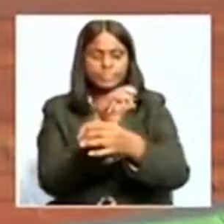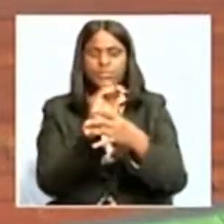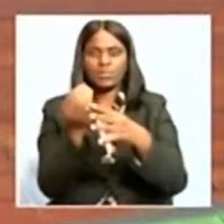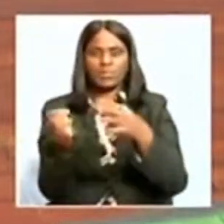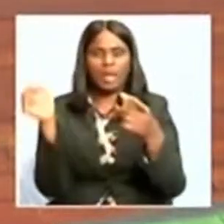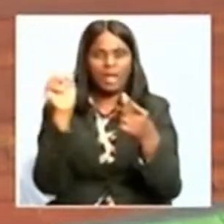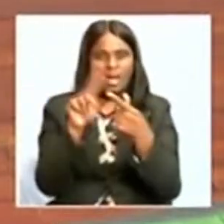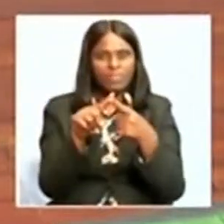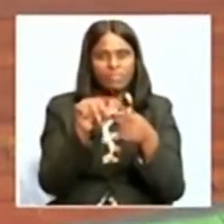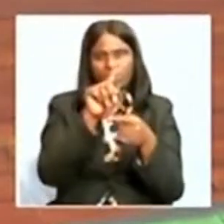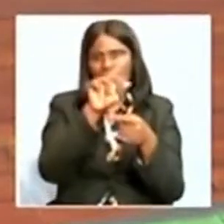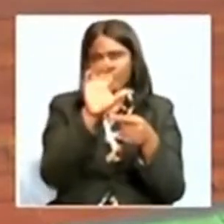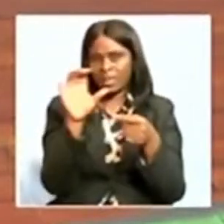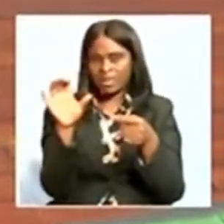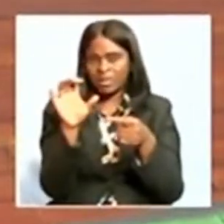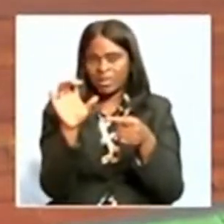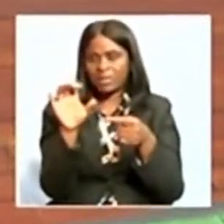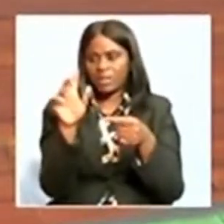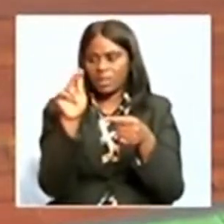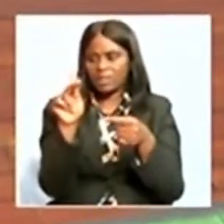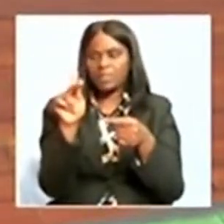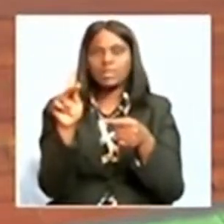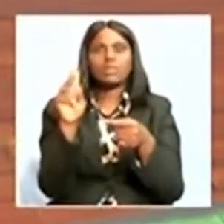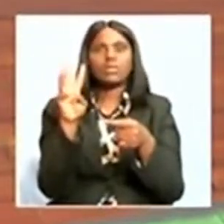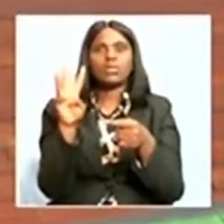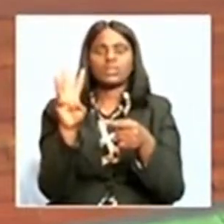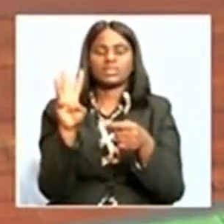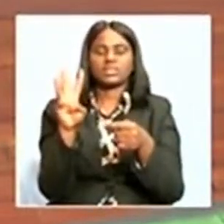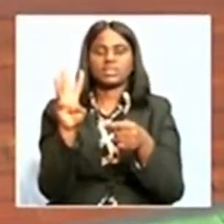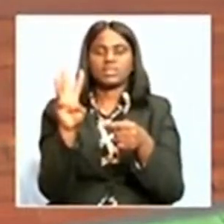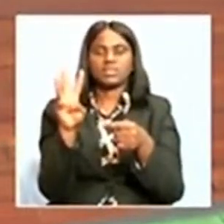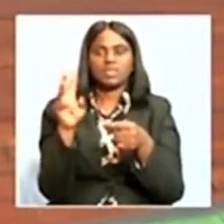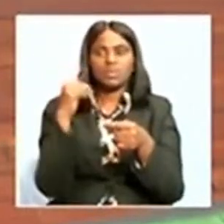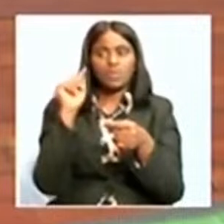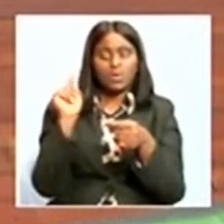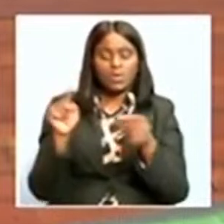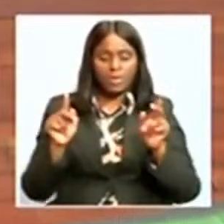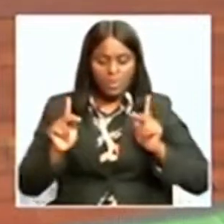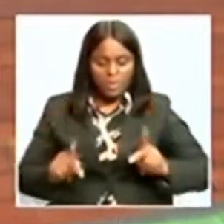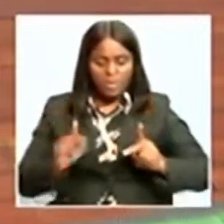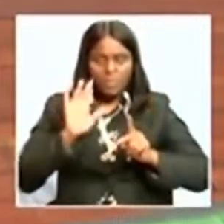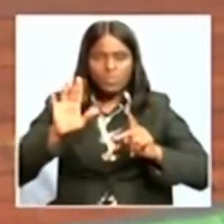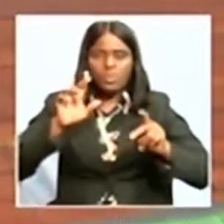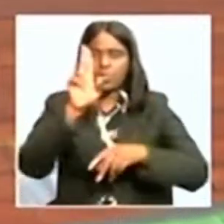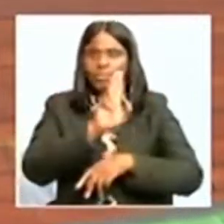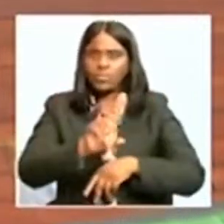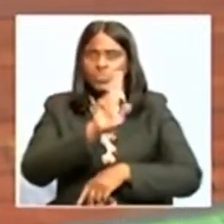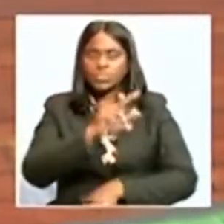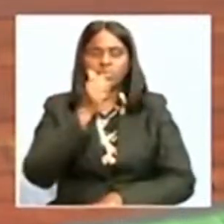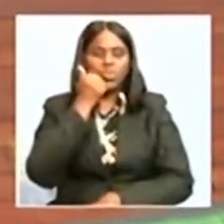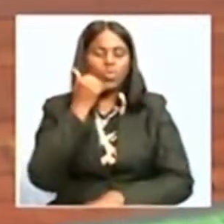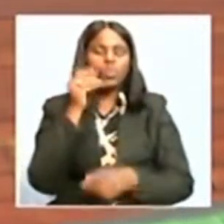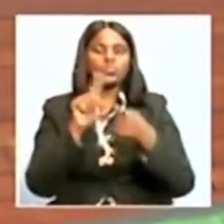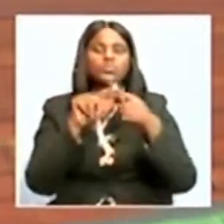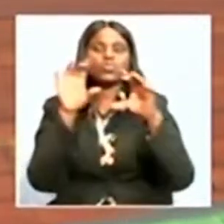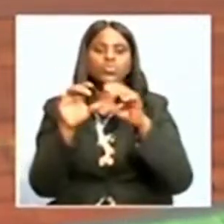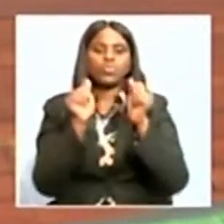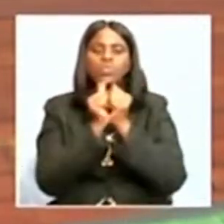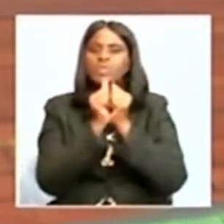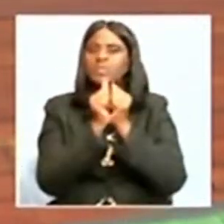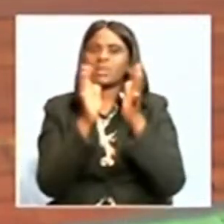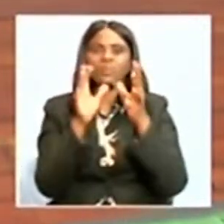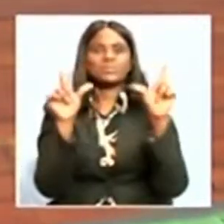to 100 kilowatts for that person's domestic use to do so without